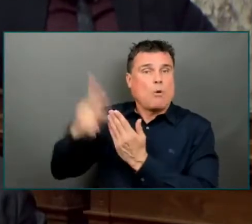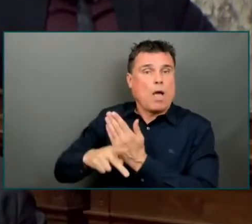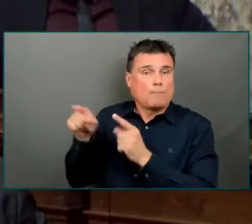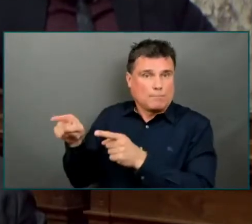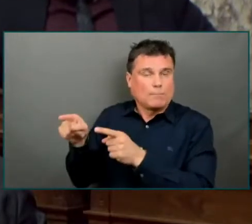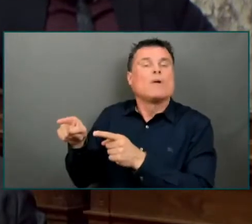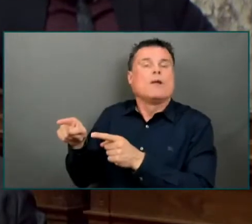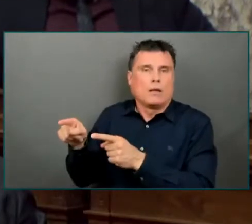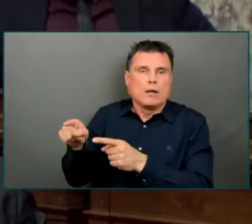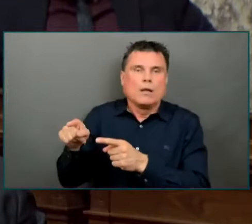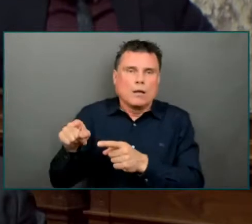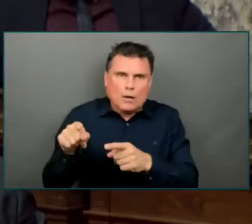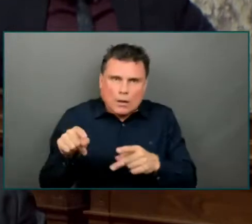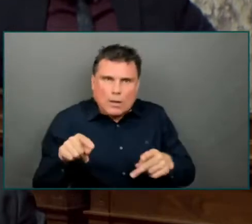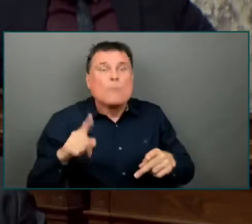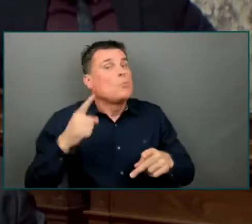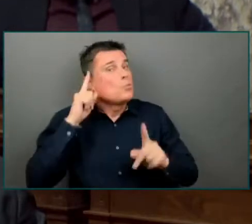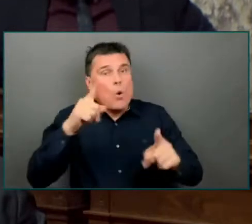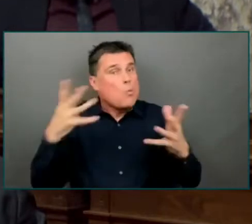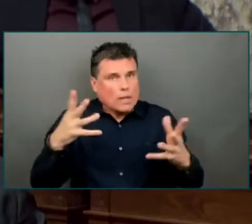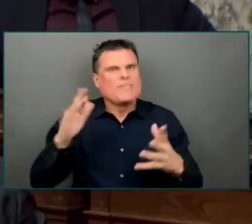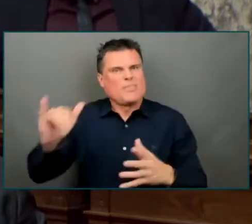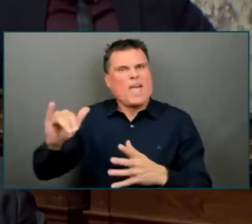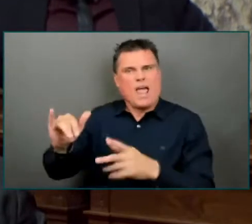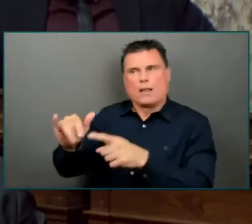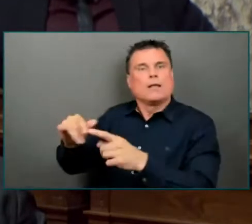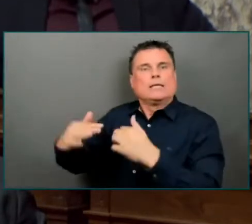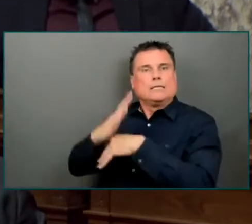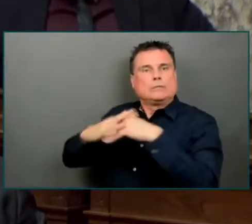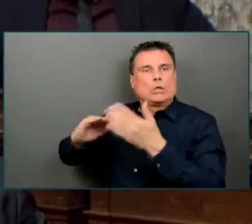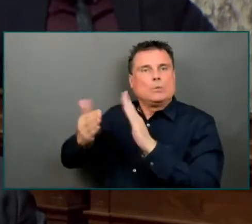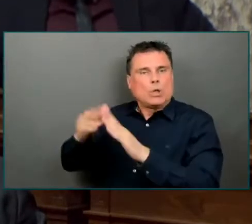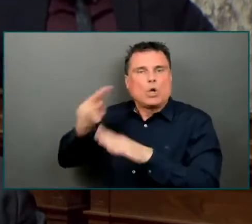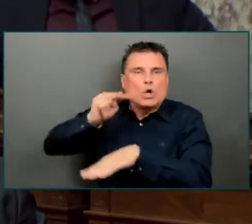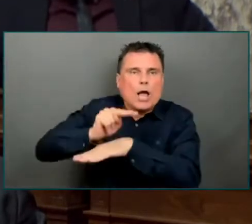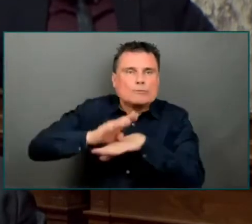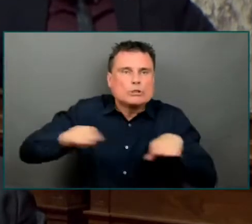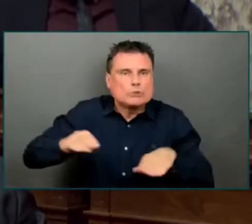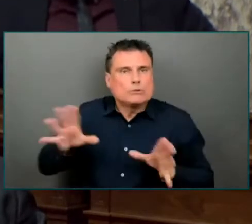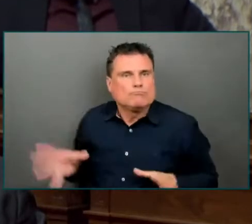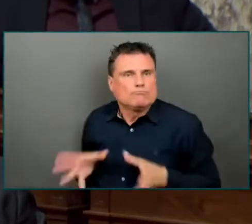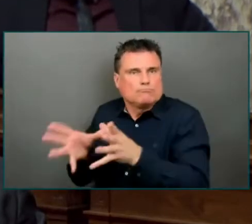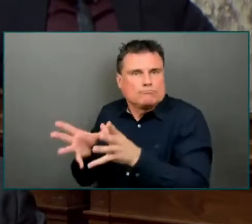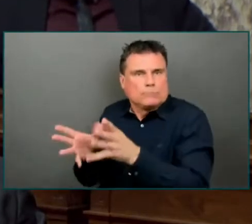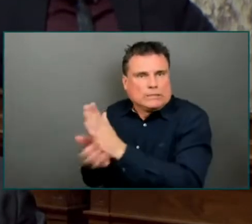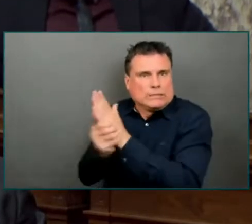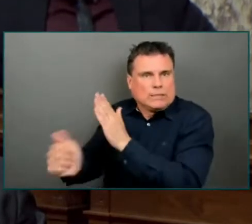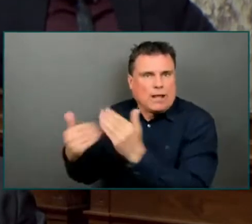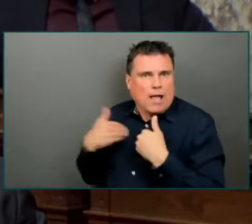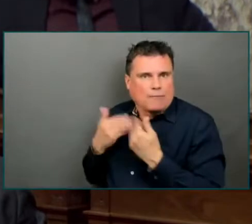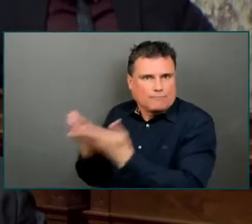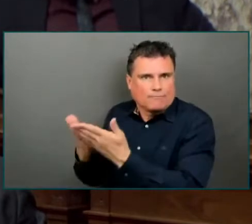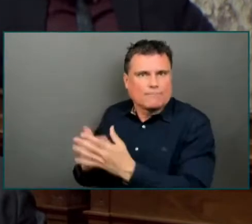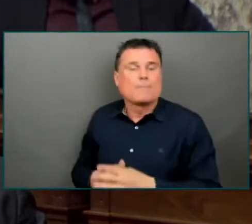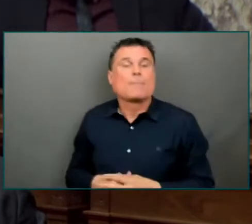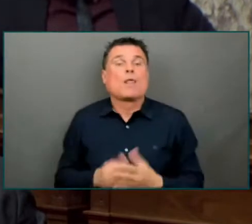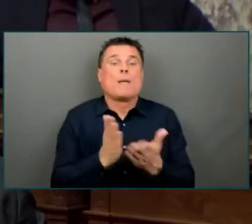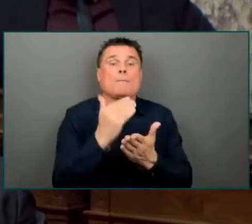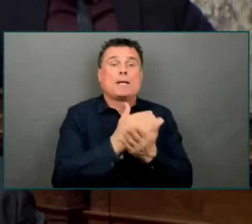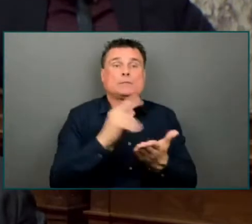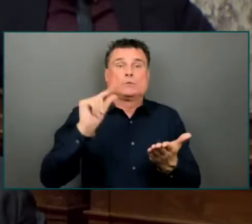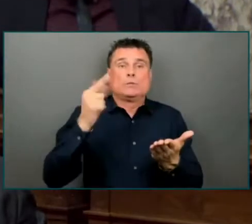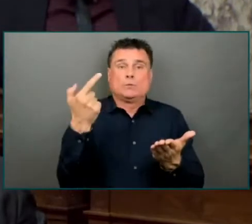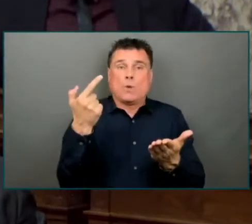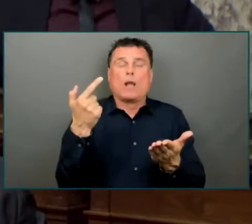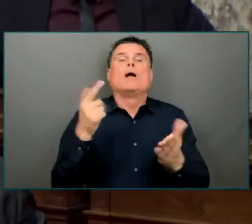Meaningful reconciliation means following through on our commitments. Budget 2021 provides dependable funding to